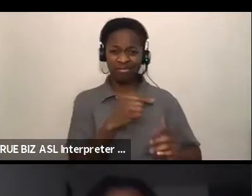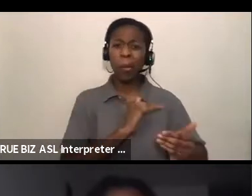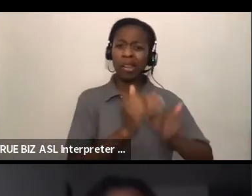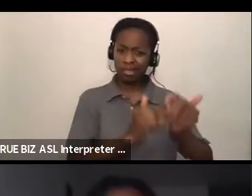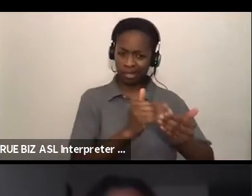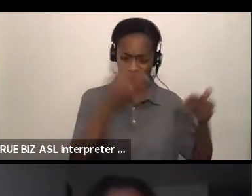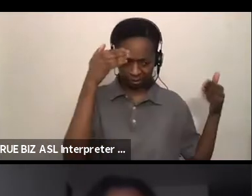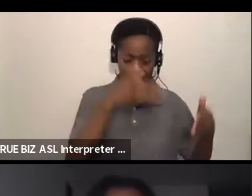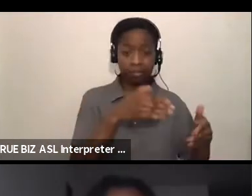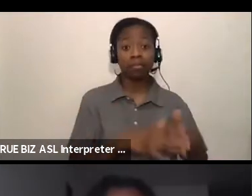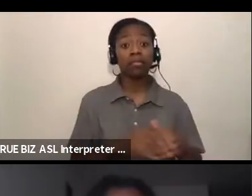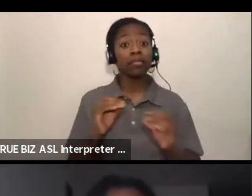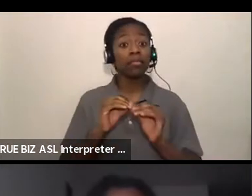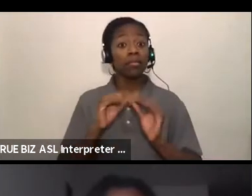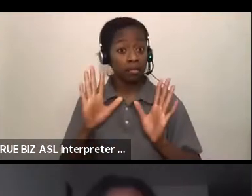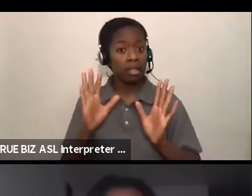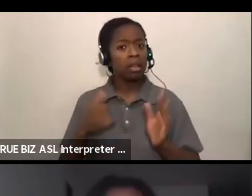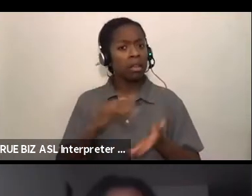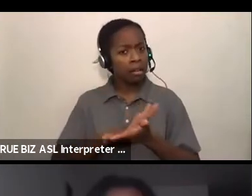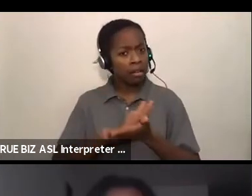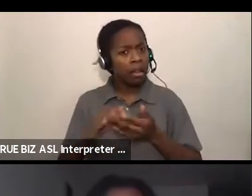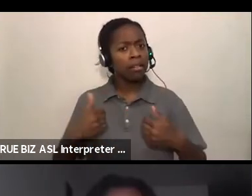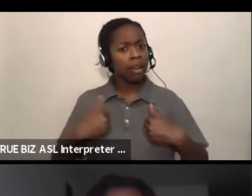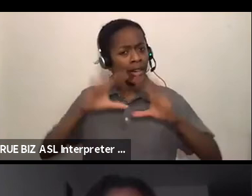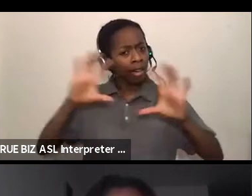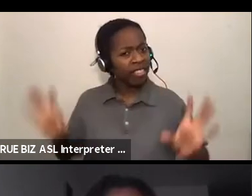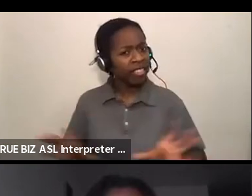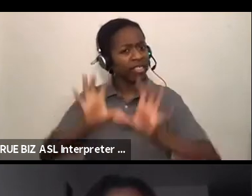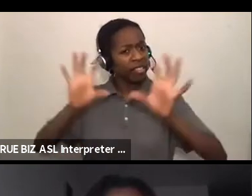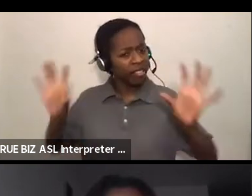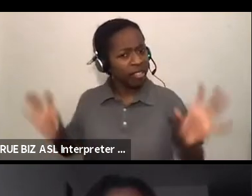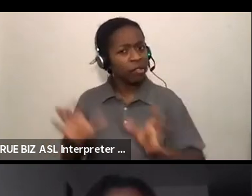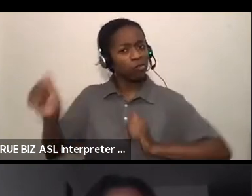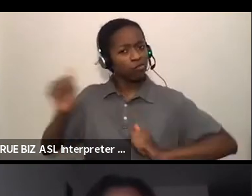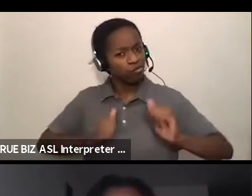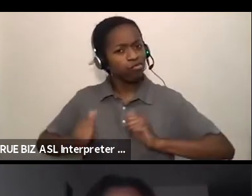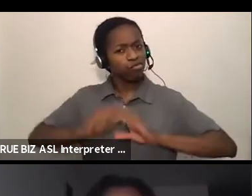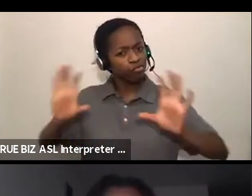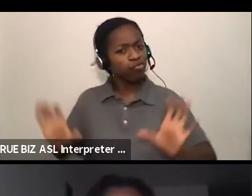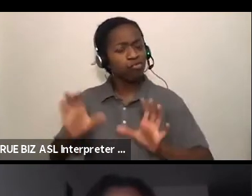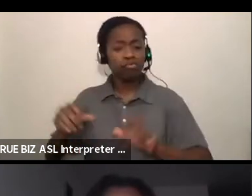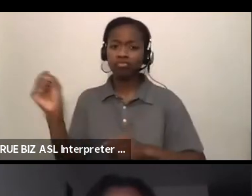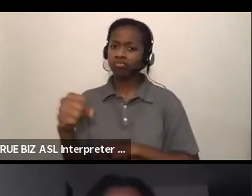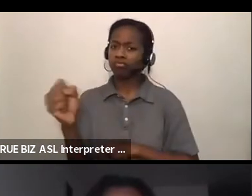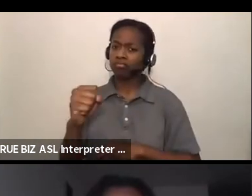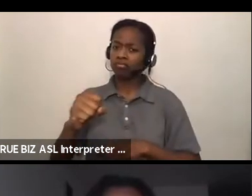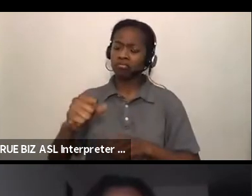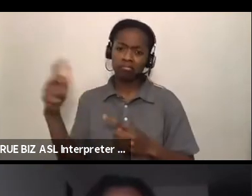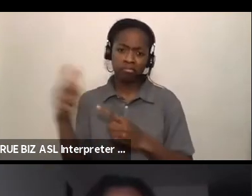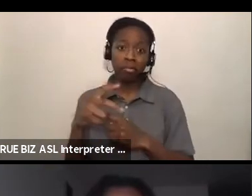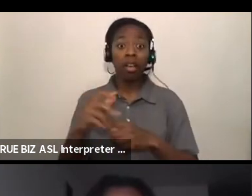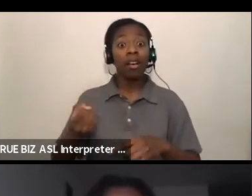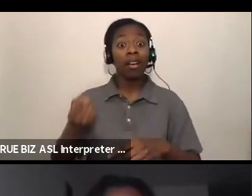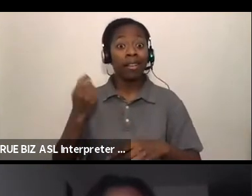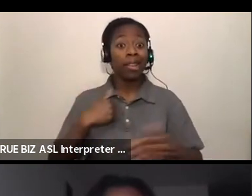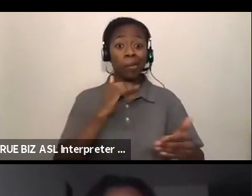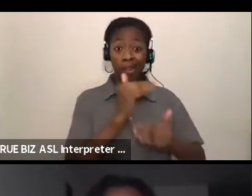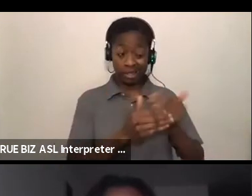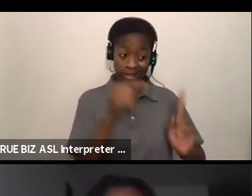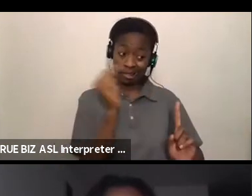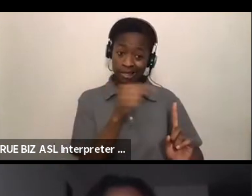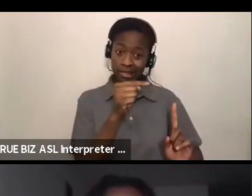like, you know, obviously it's great to have that big production and that product with everything. And yes, that is wonderful. But the process in which